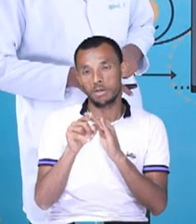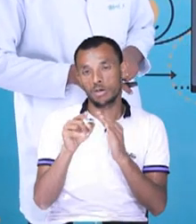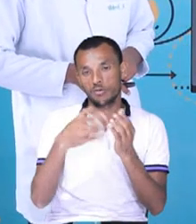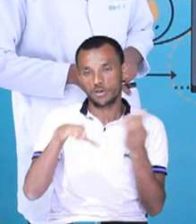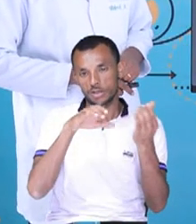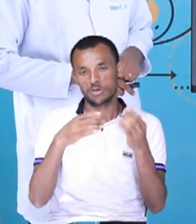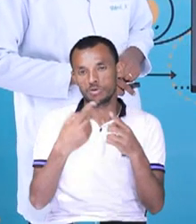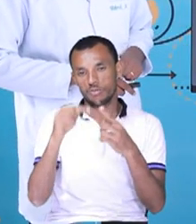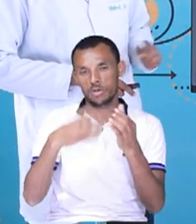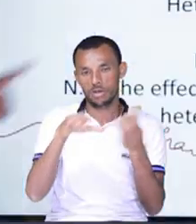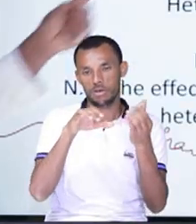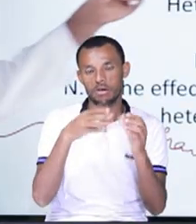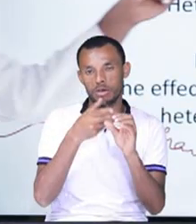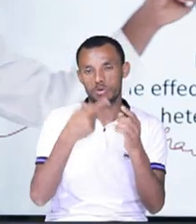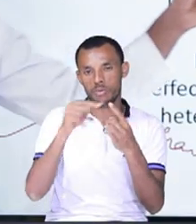Look at this reaction.